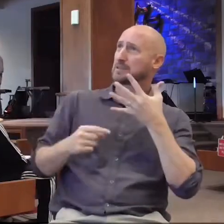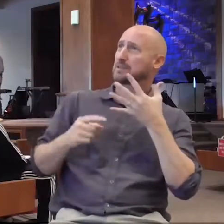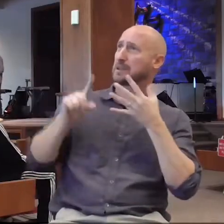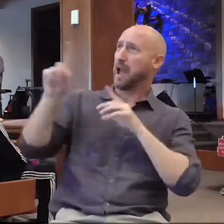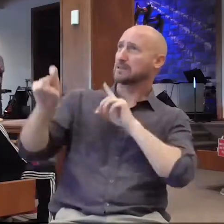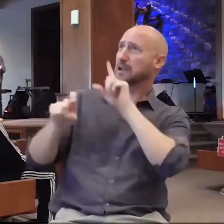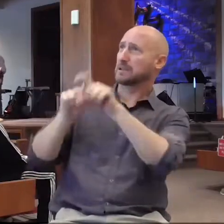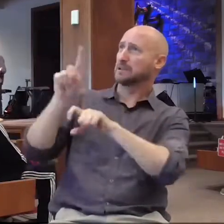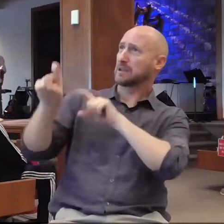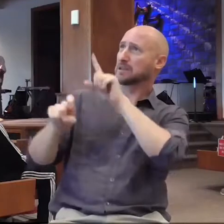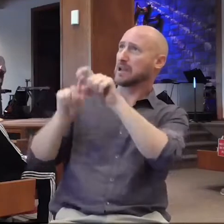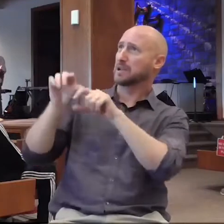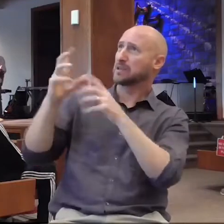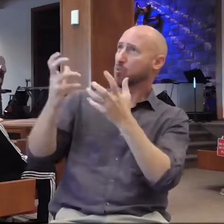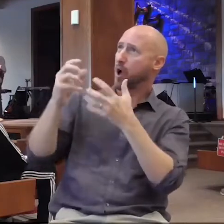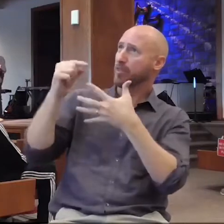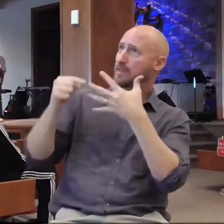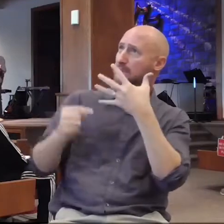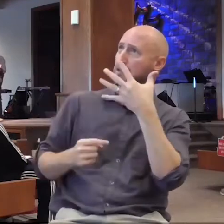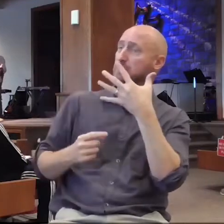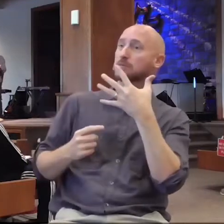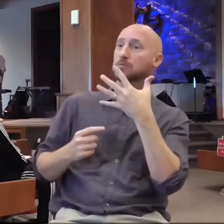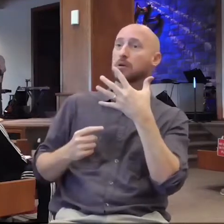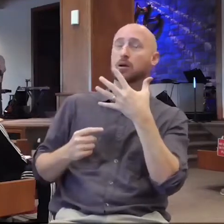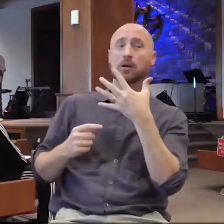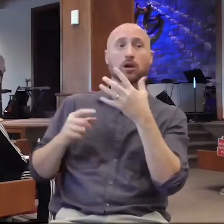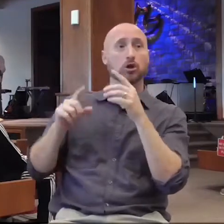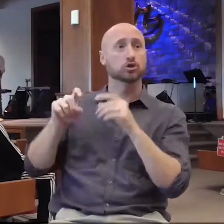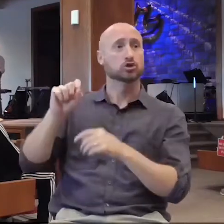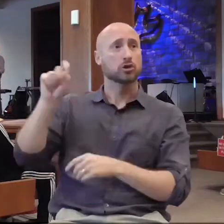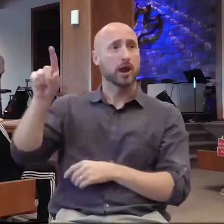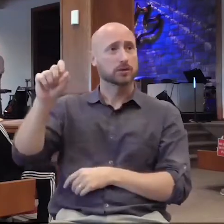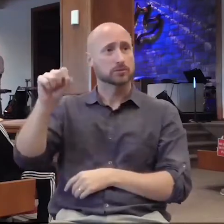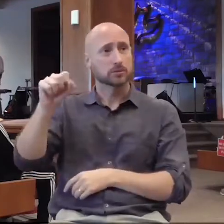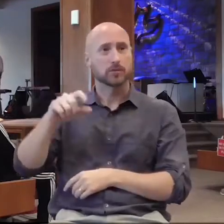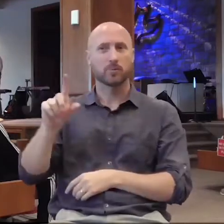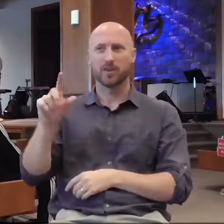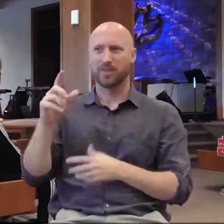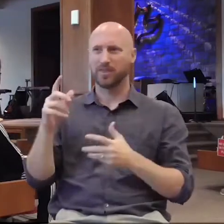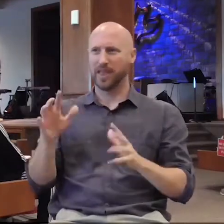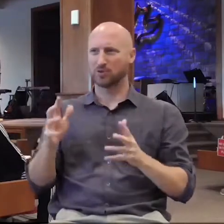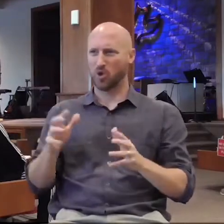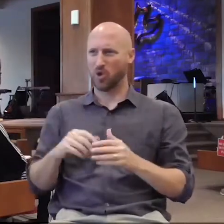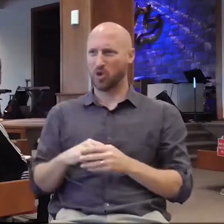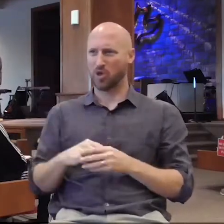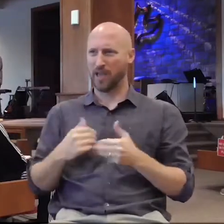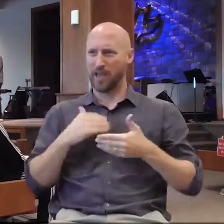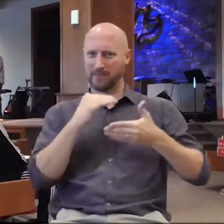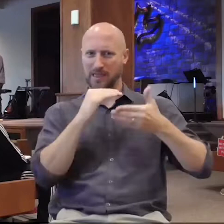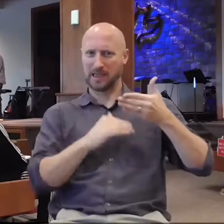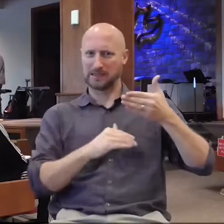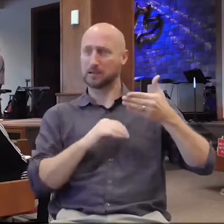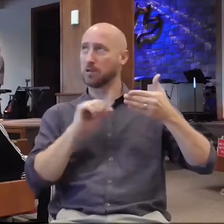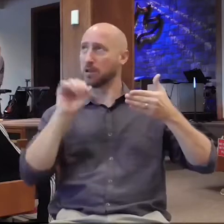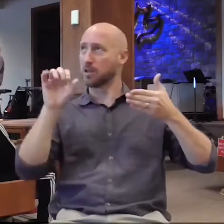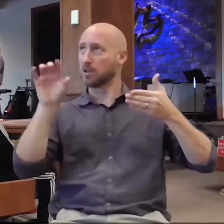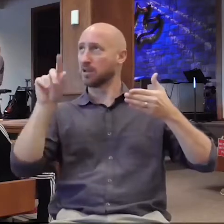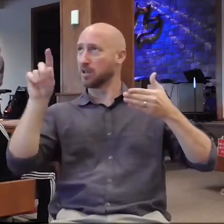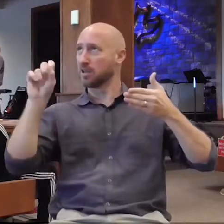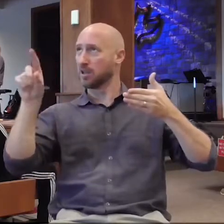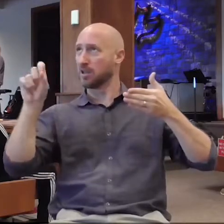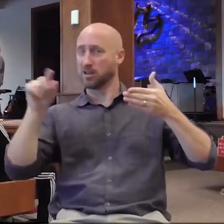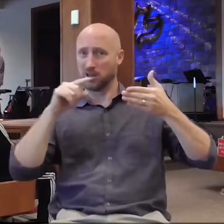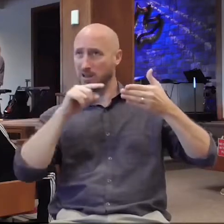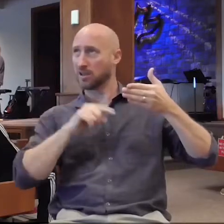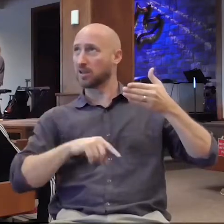and we should ask, and he tells us to ask. But that's not why. He doesn't want to only see us when we have a list of stuff we want.